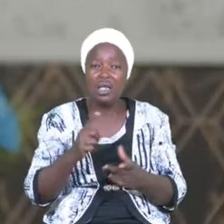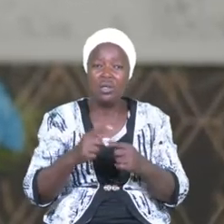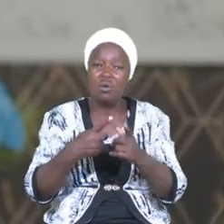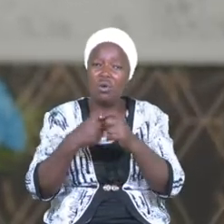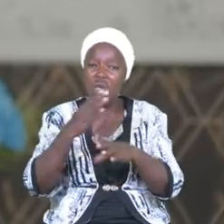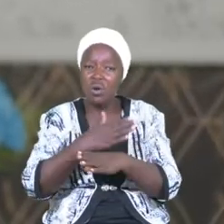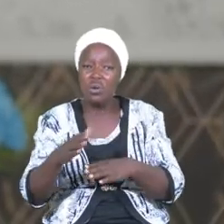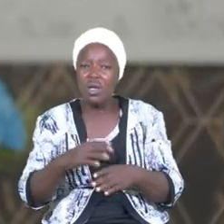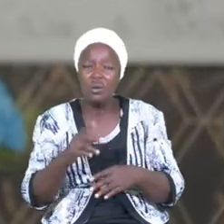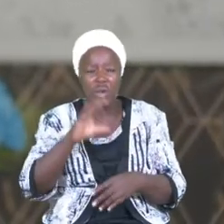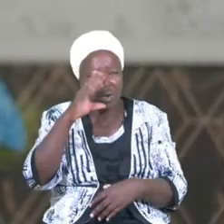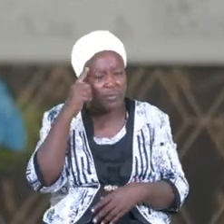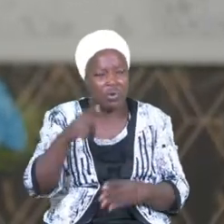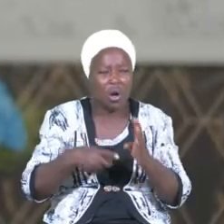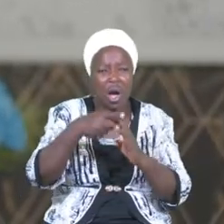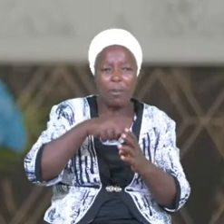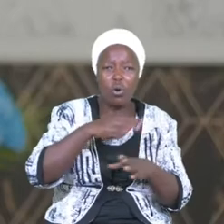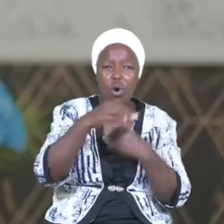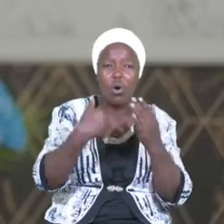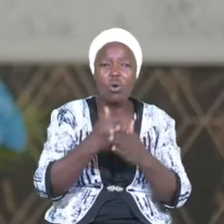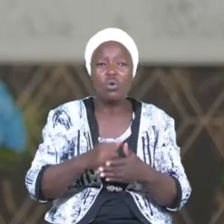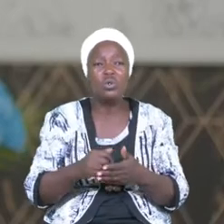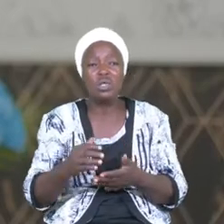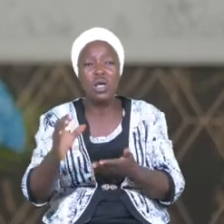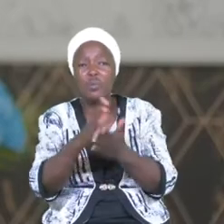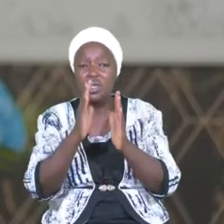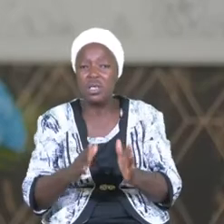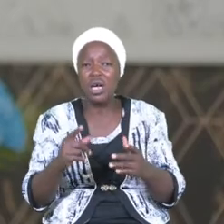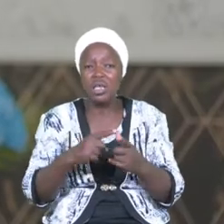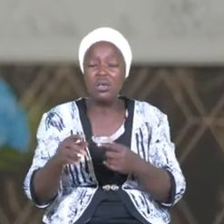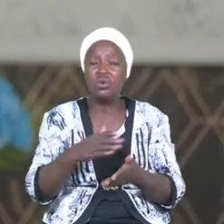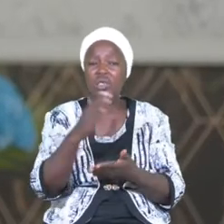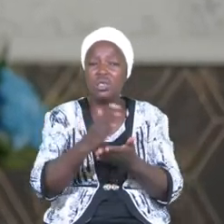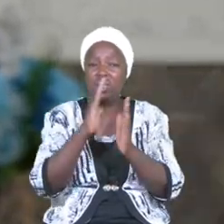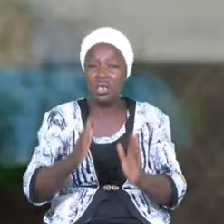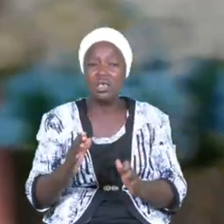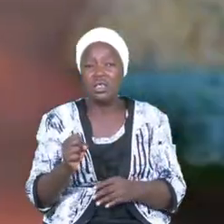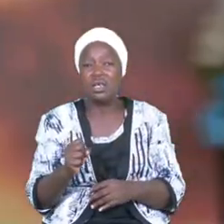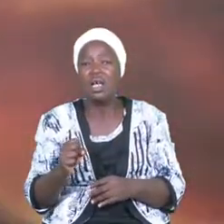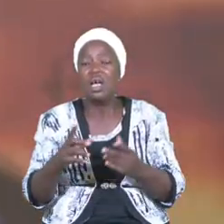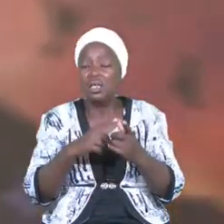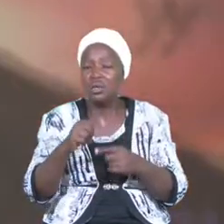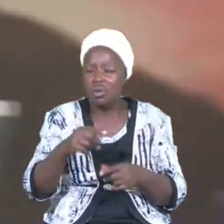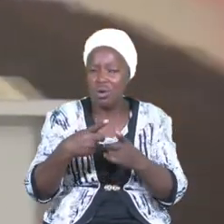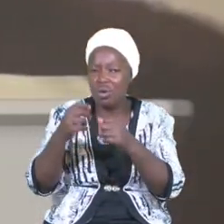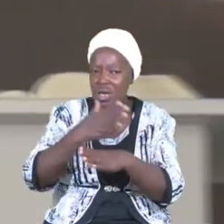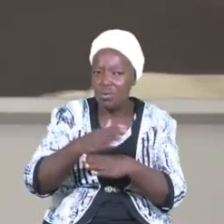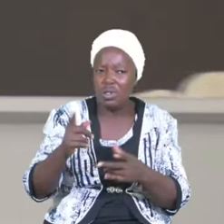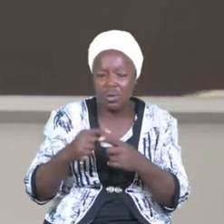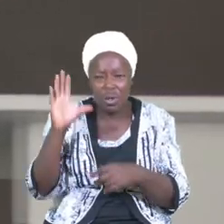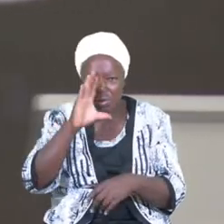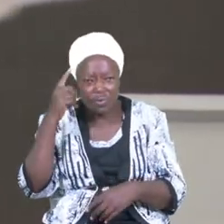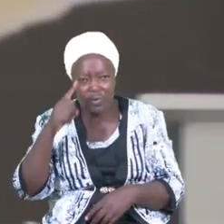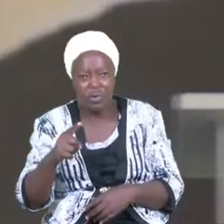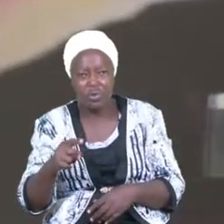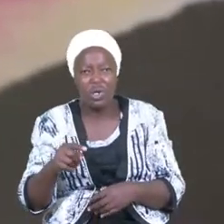the, you know, the orchestra and the singers. You have run away, we're looking for you among the